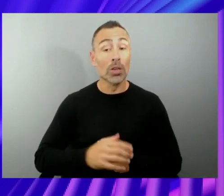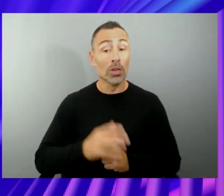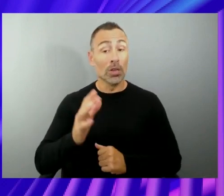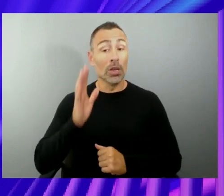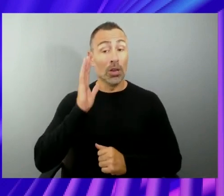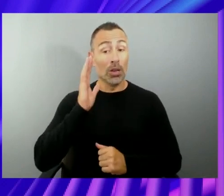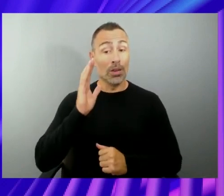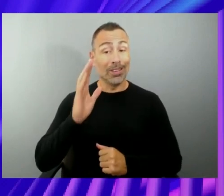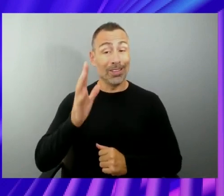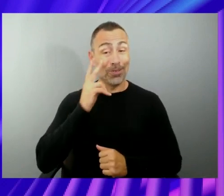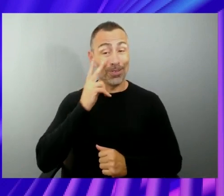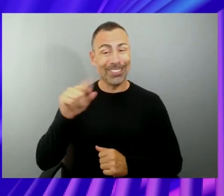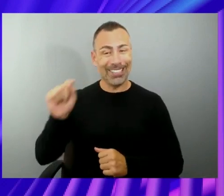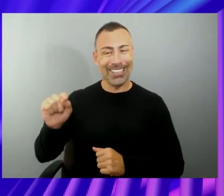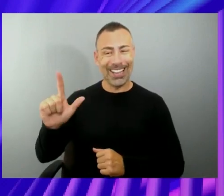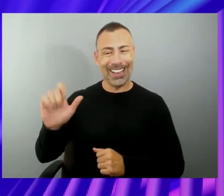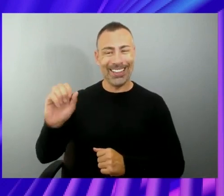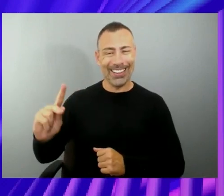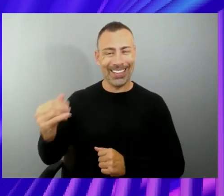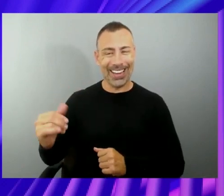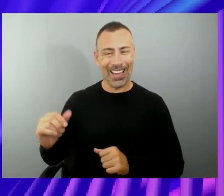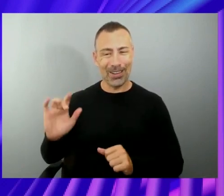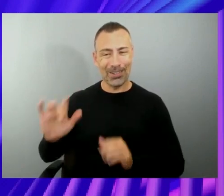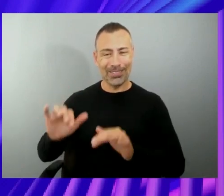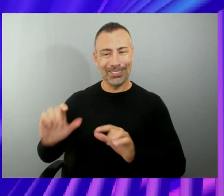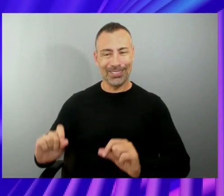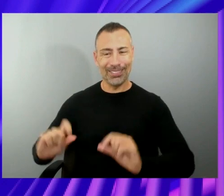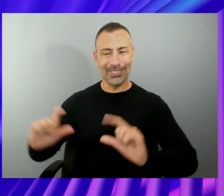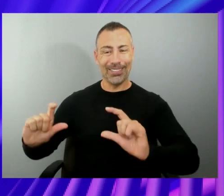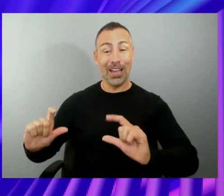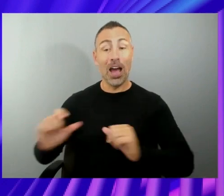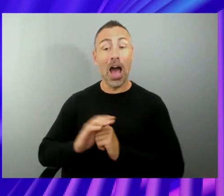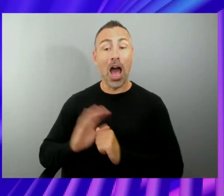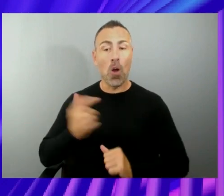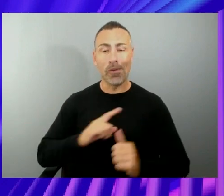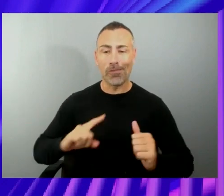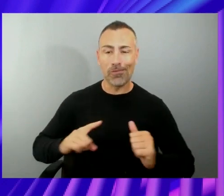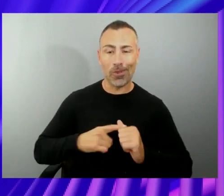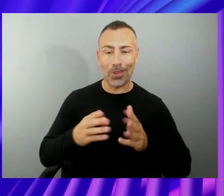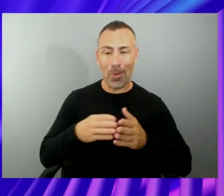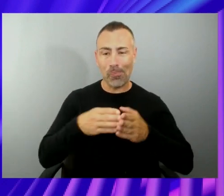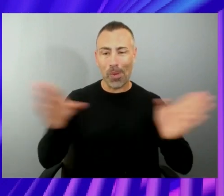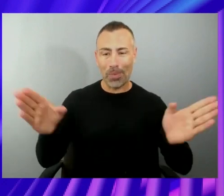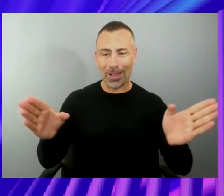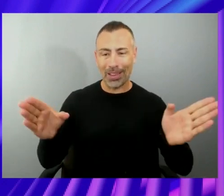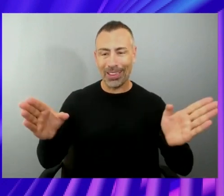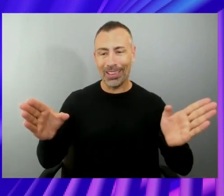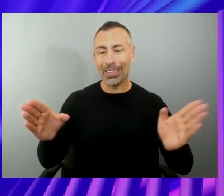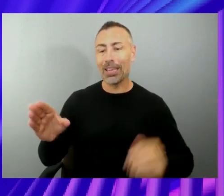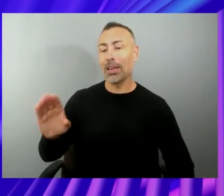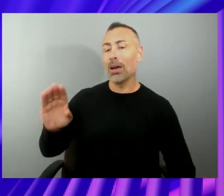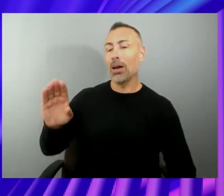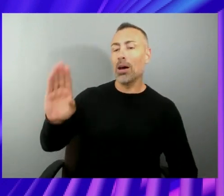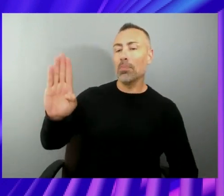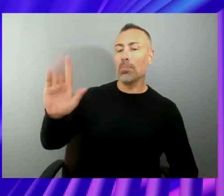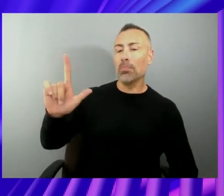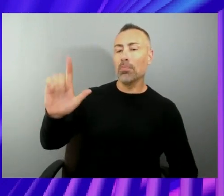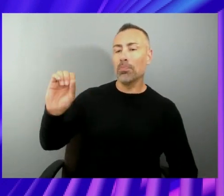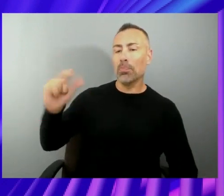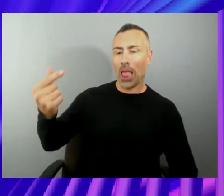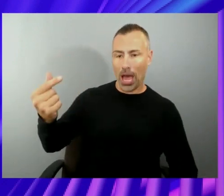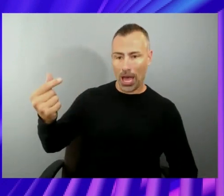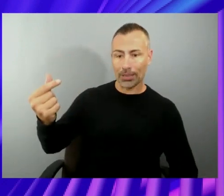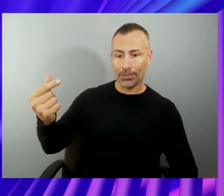roll, please. Our first publicly releasable blog is out. So this blog is